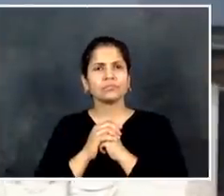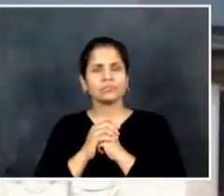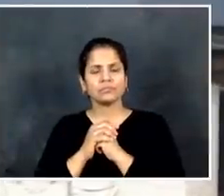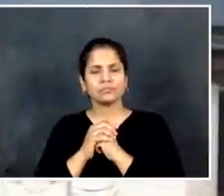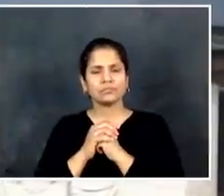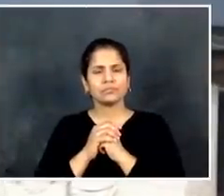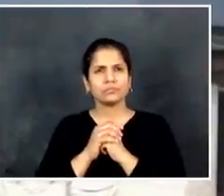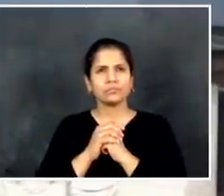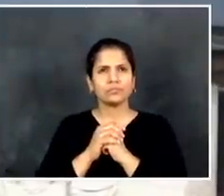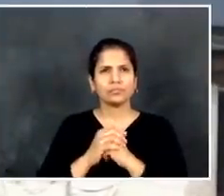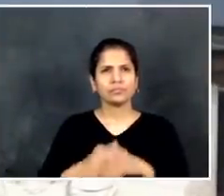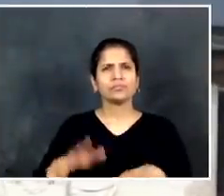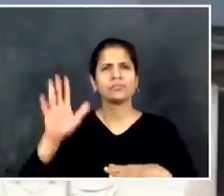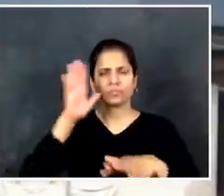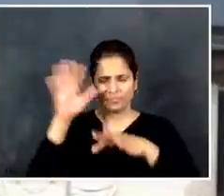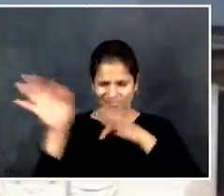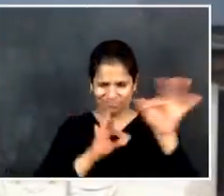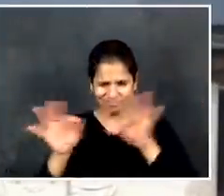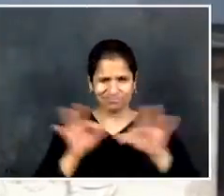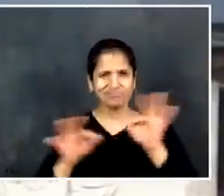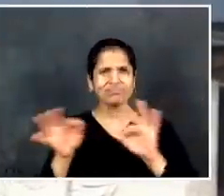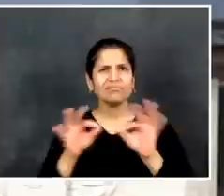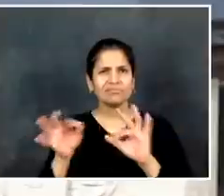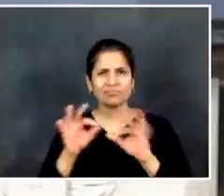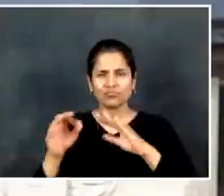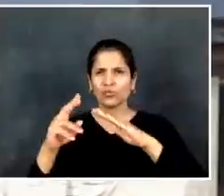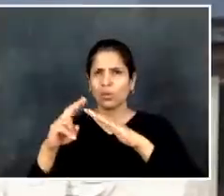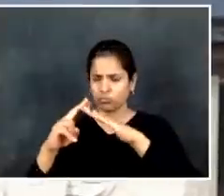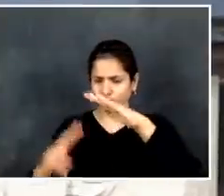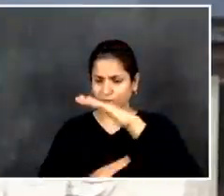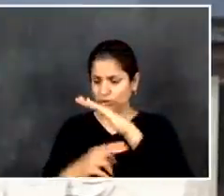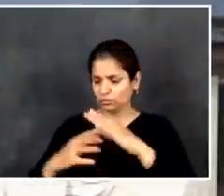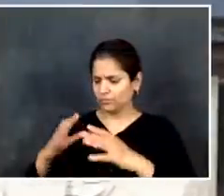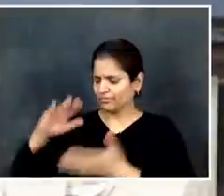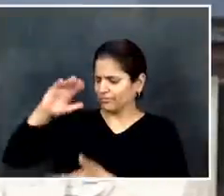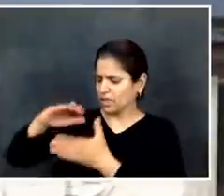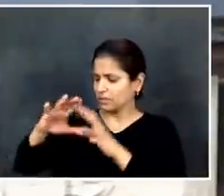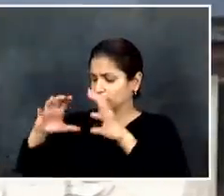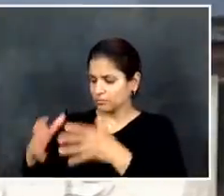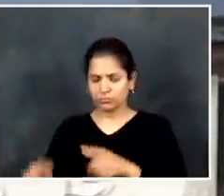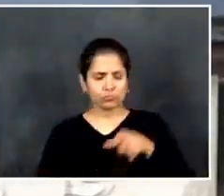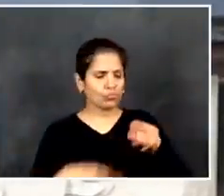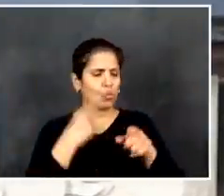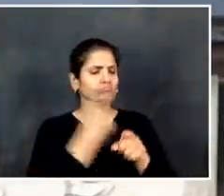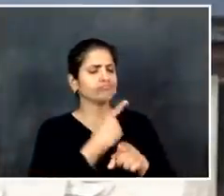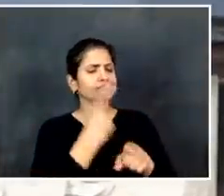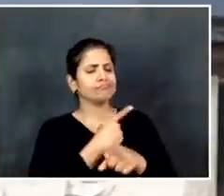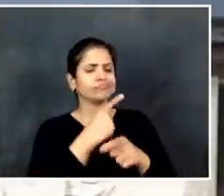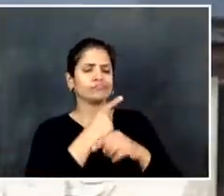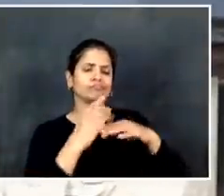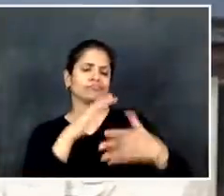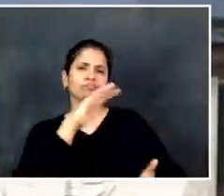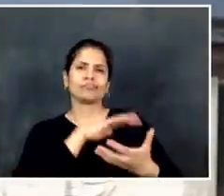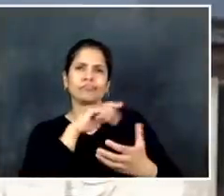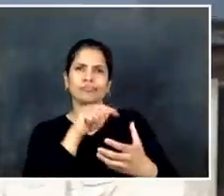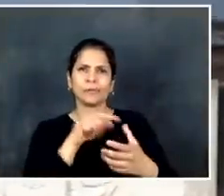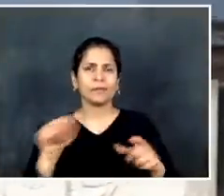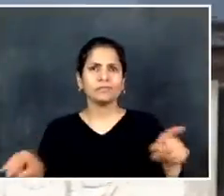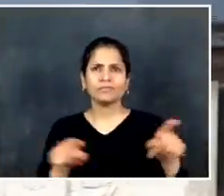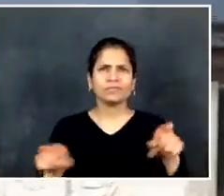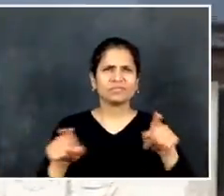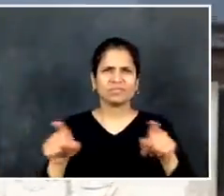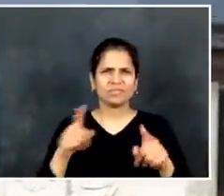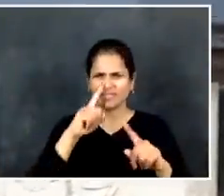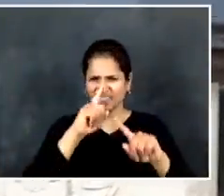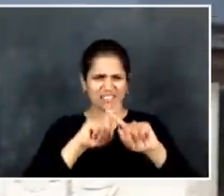whether there are alternatives that are being considered. I can say, from being in the middle of this battle, I certainly think